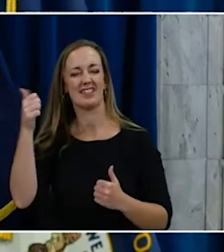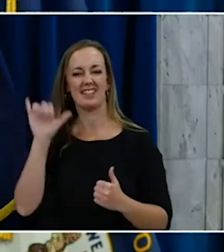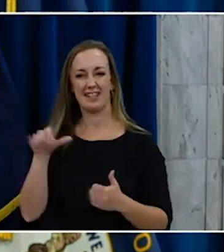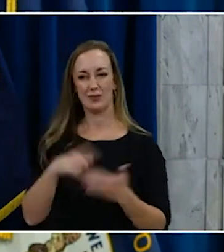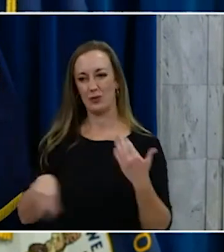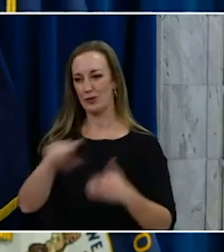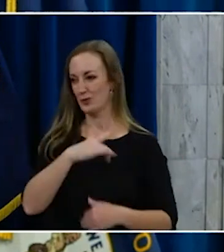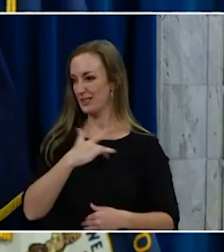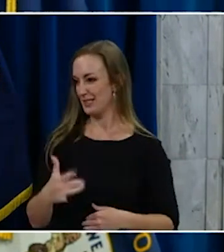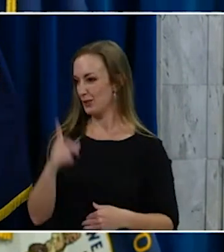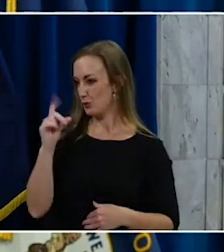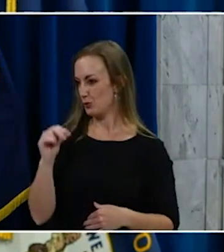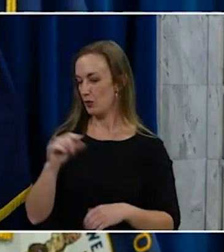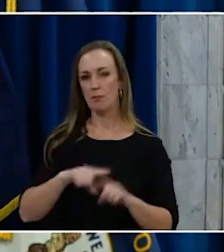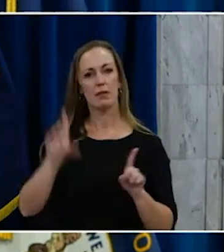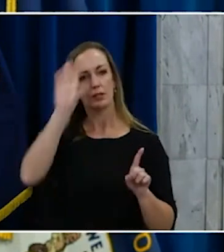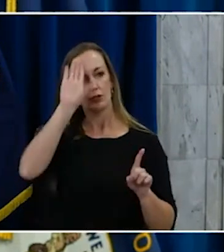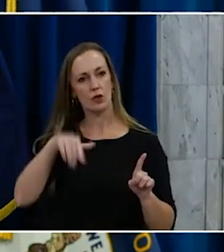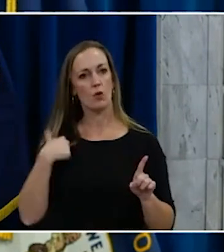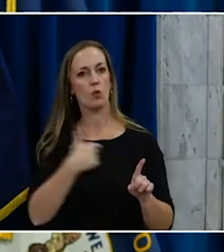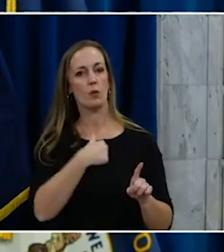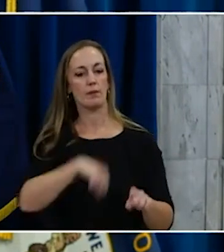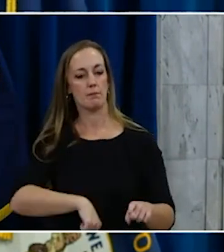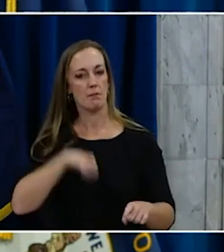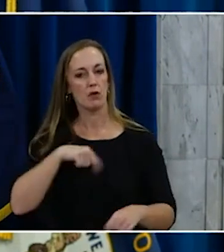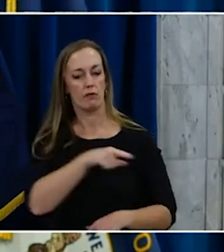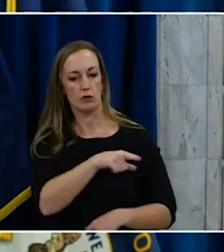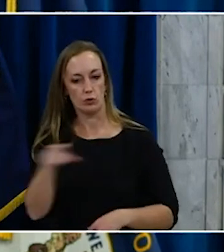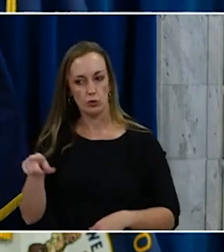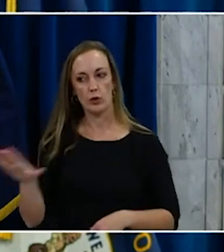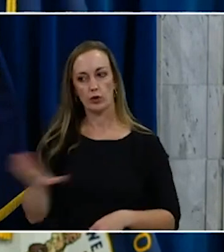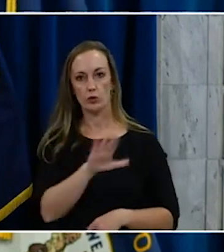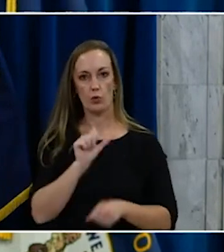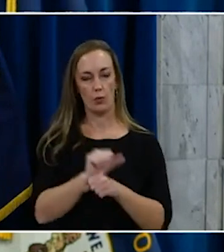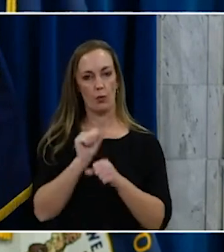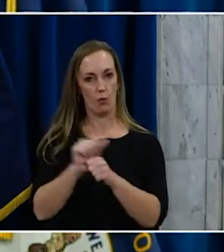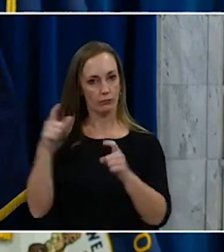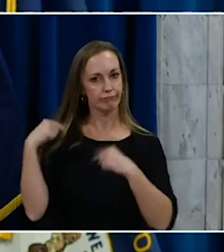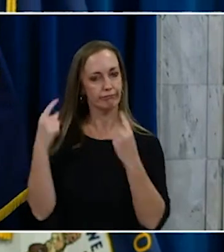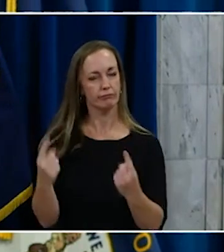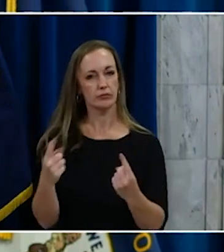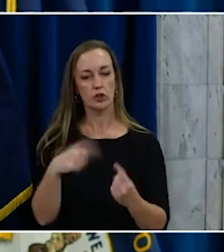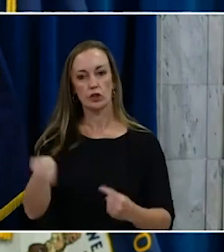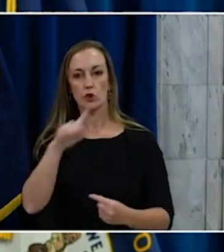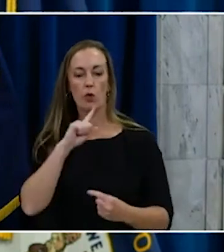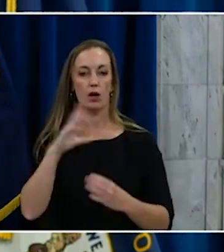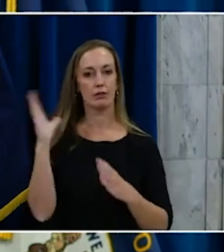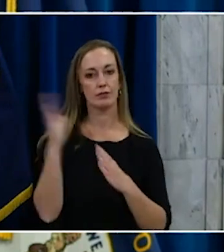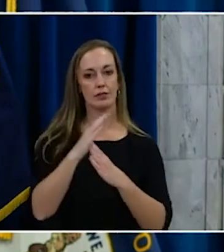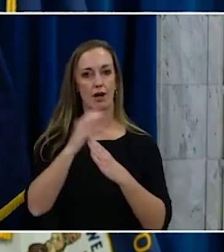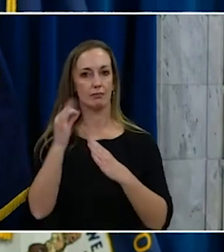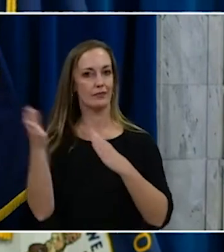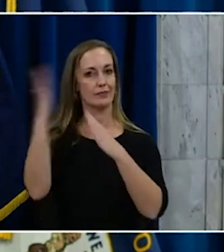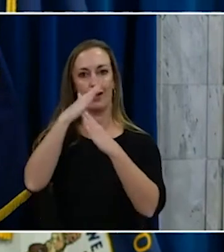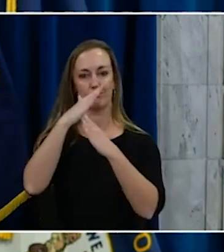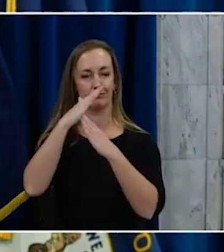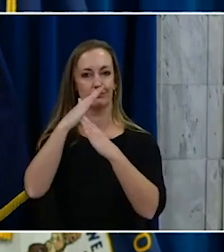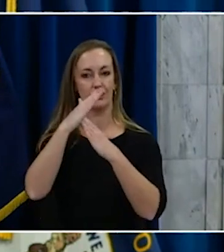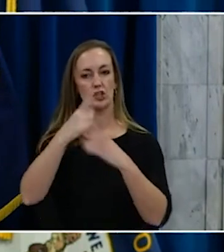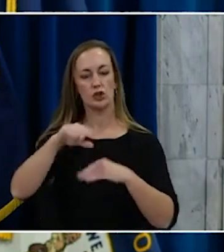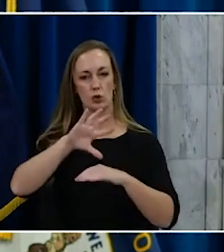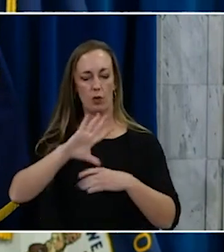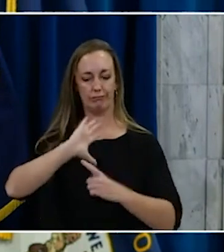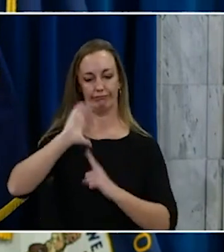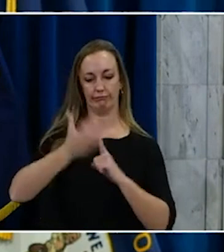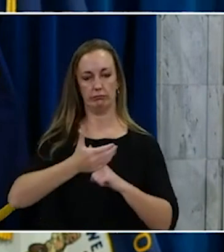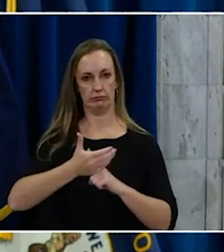you do. But know how proud we all are of you and the work that you have done. You are the best of the best, and you embody what